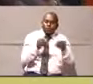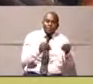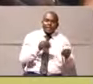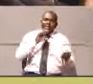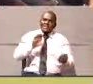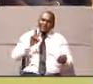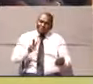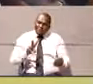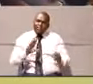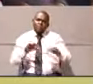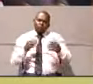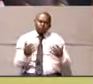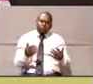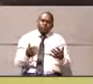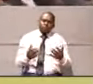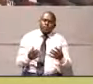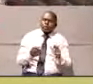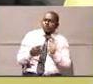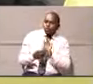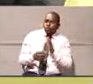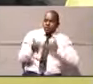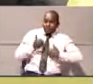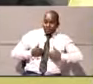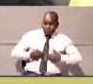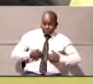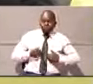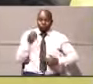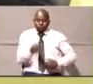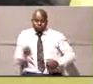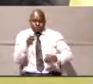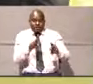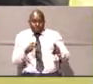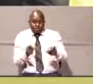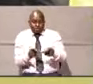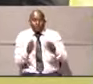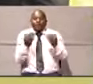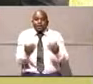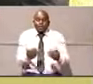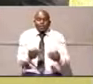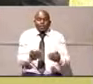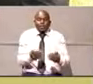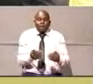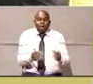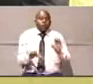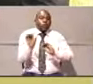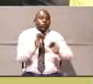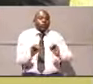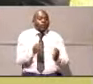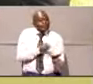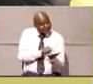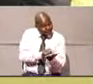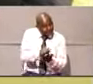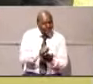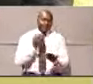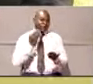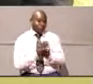CVs? Do people show interest, express interest for this post? Because it becomes a vacancy advertised.